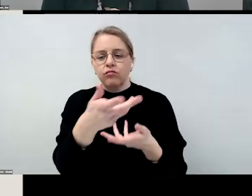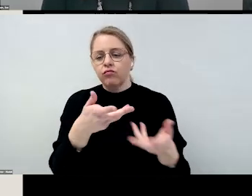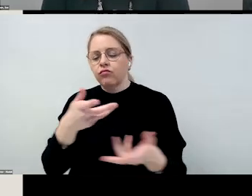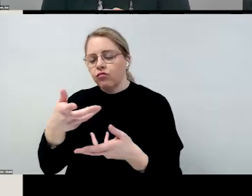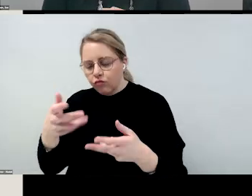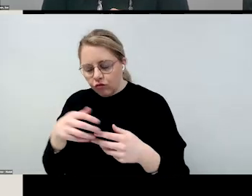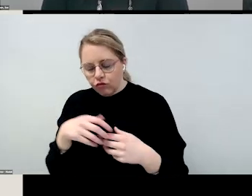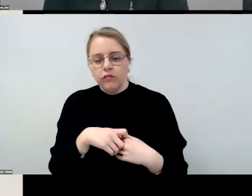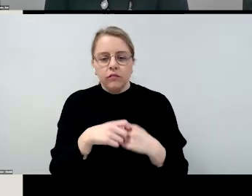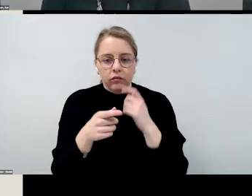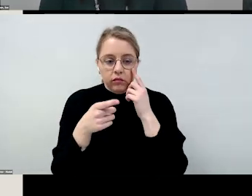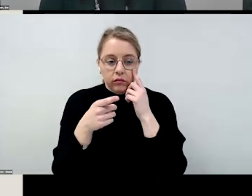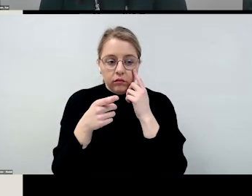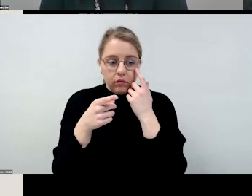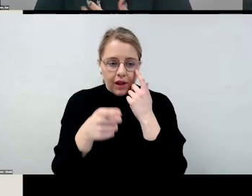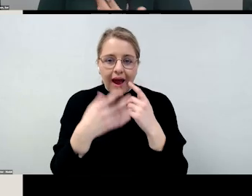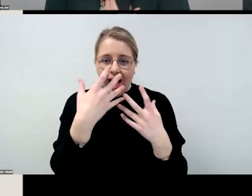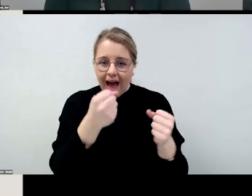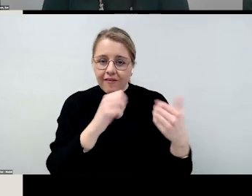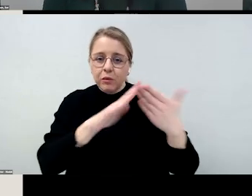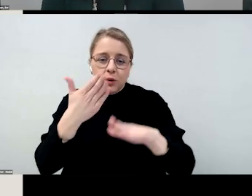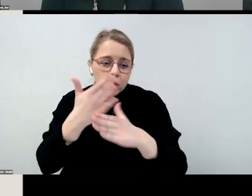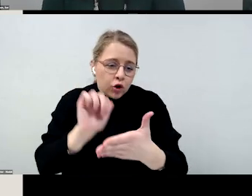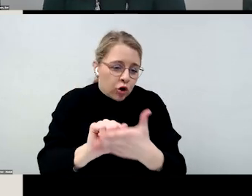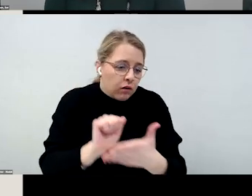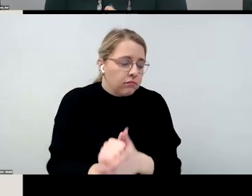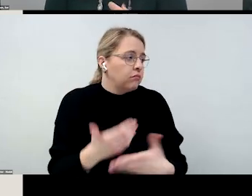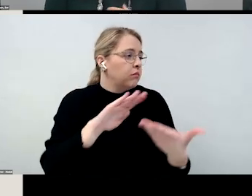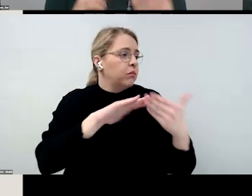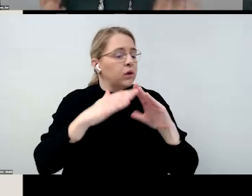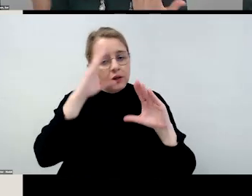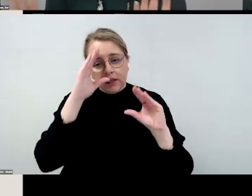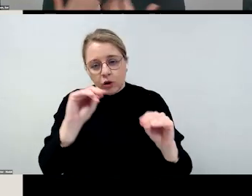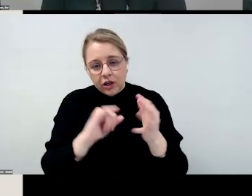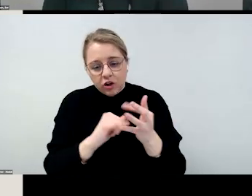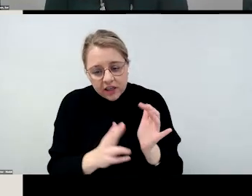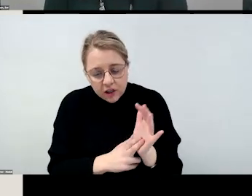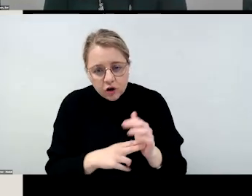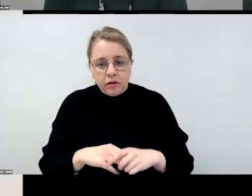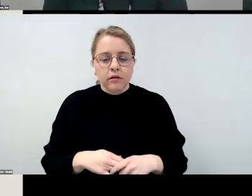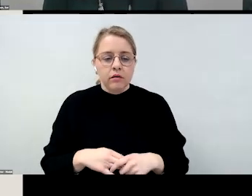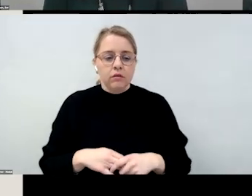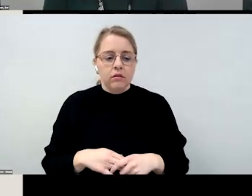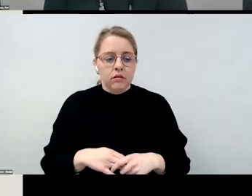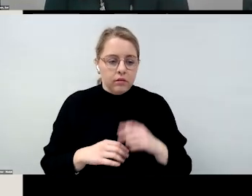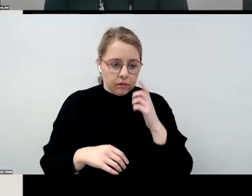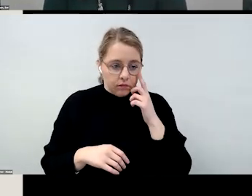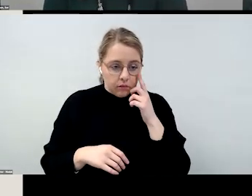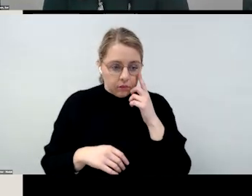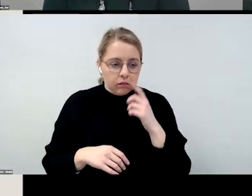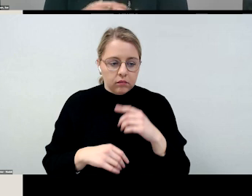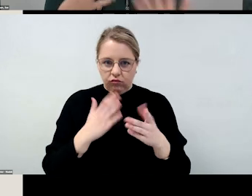had actually put together like community workshops, community education sessions that were targeted toward people with intellectual disability